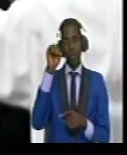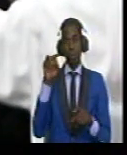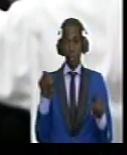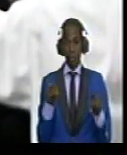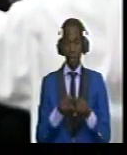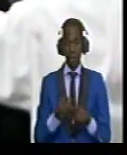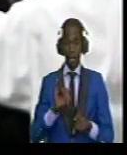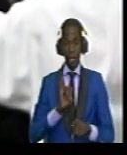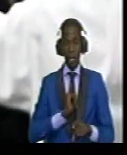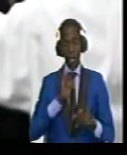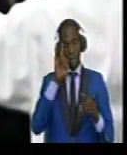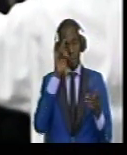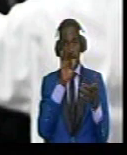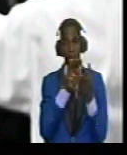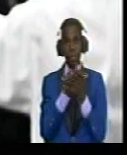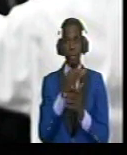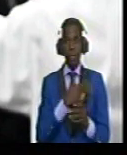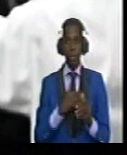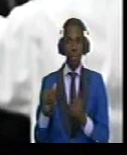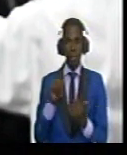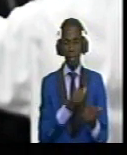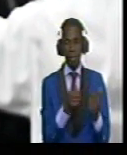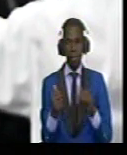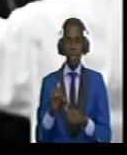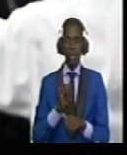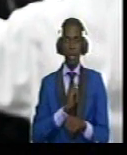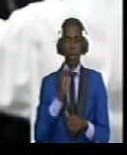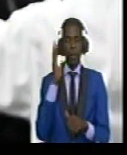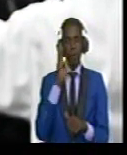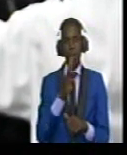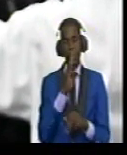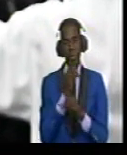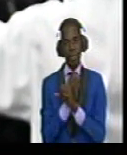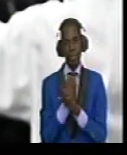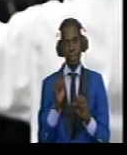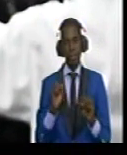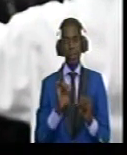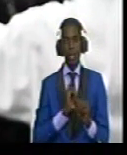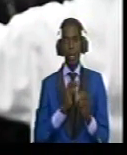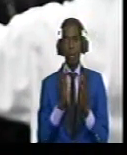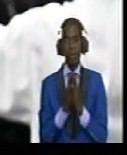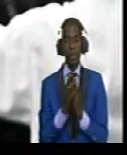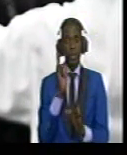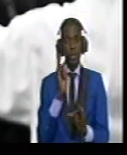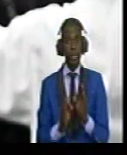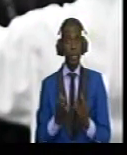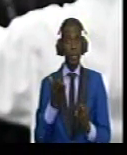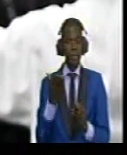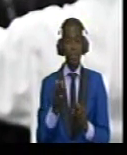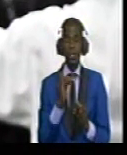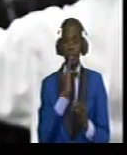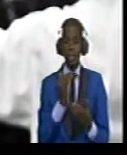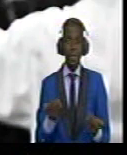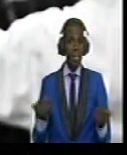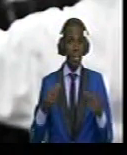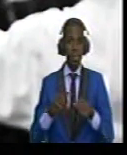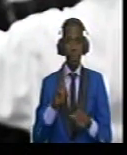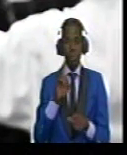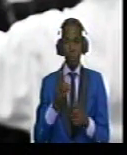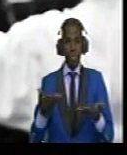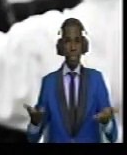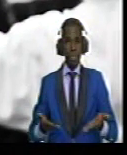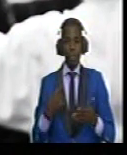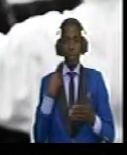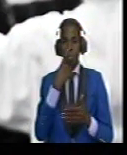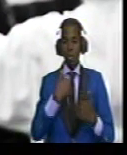believe and baptize, I will be saved. I pray that if there's anybody there who has not got that salvation, anybody